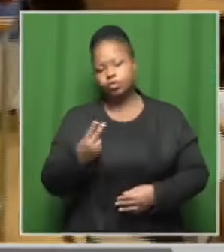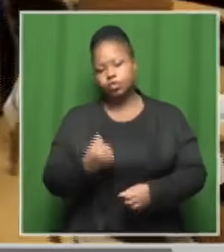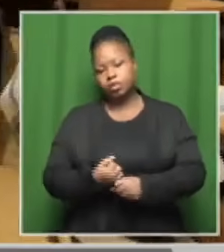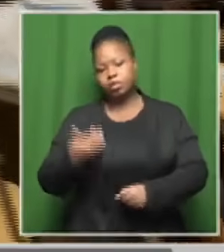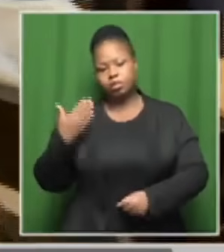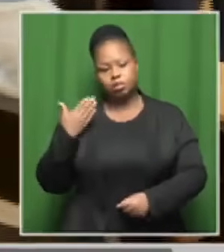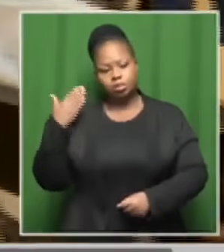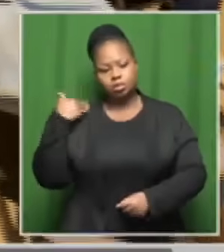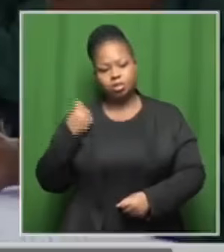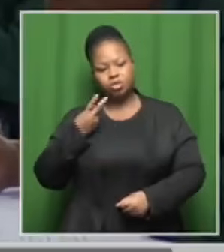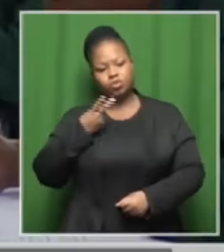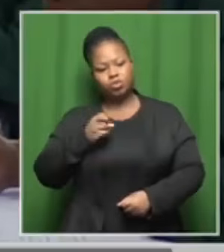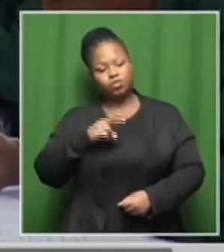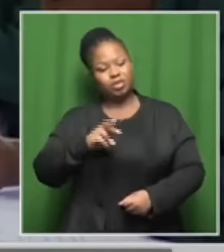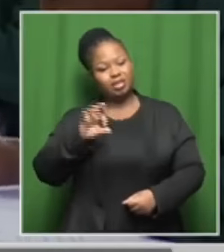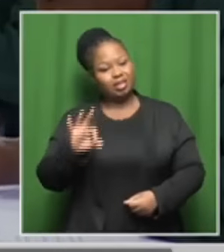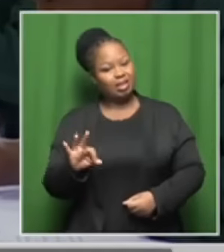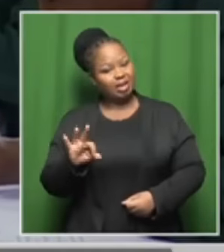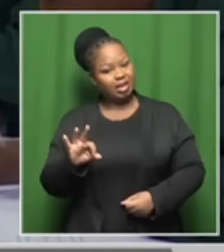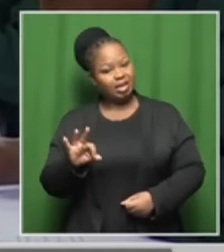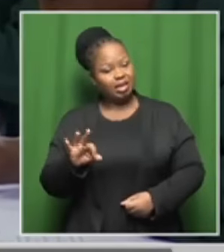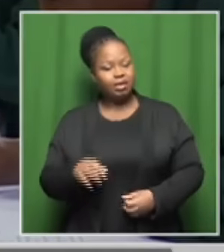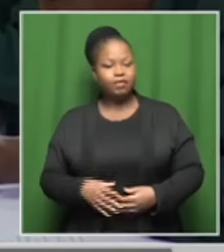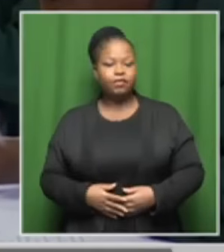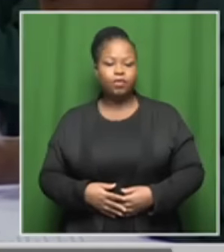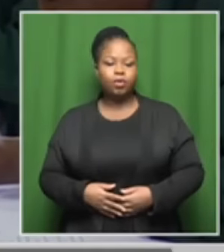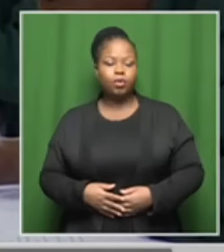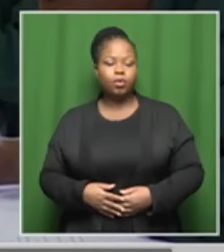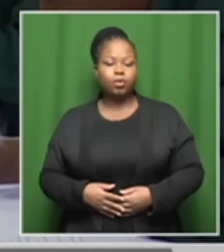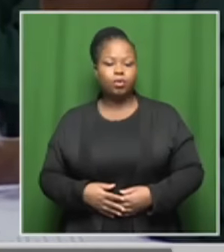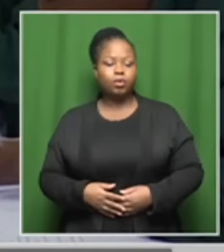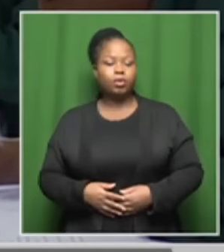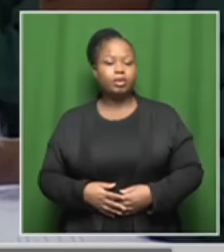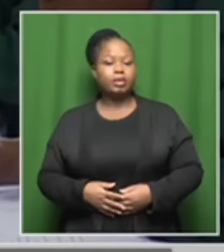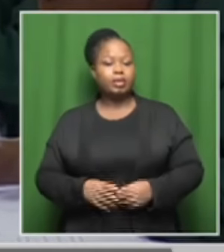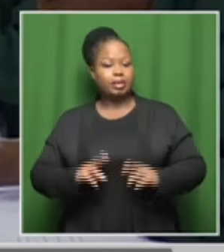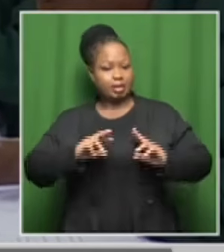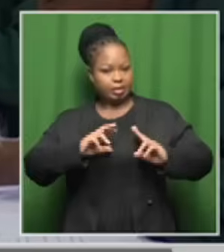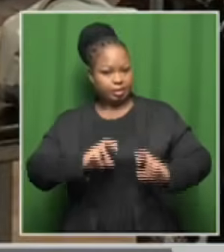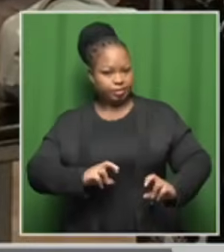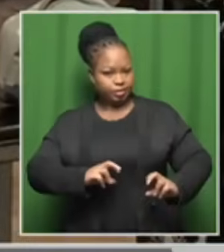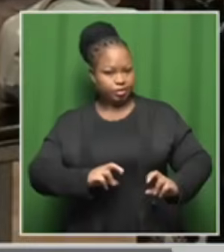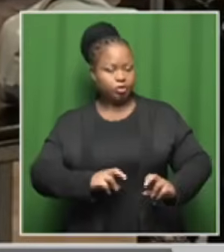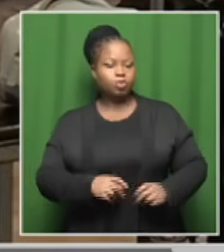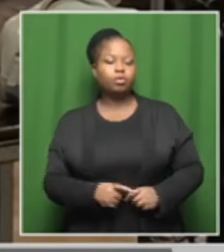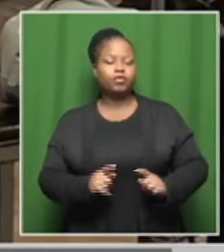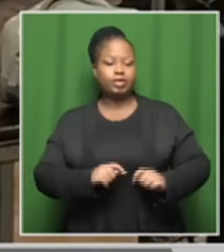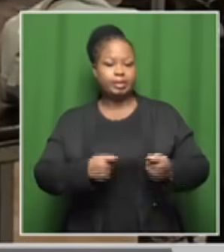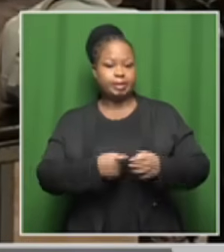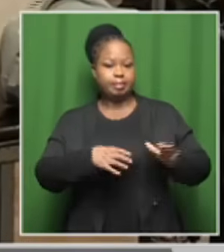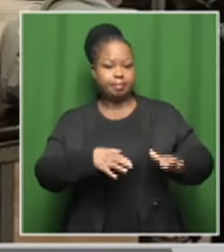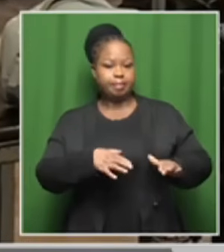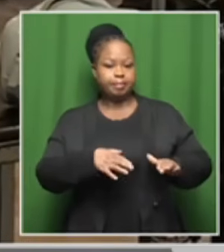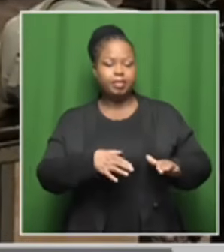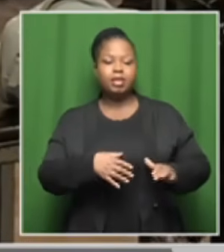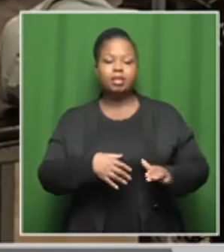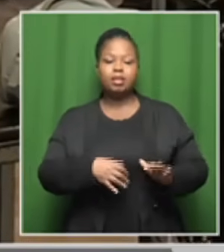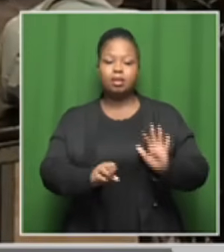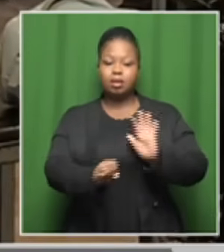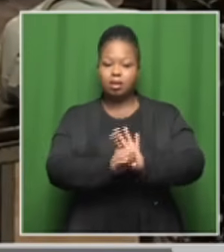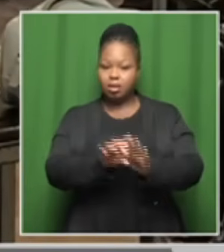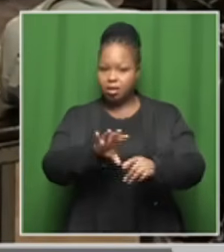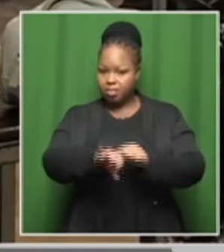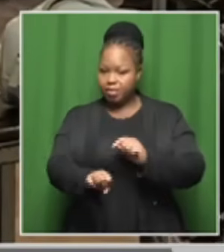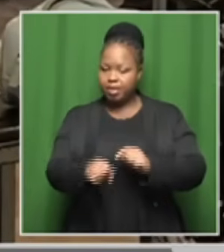2023, the results of the term study indicated that our best performing learners